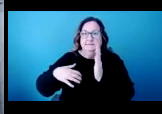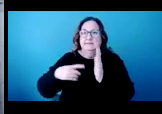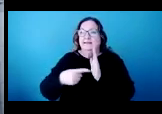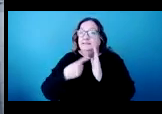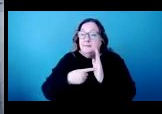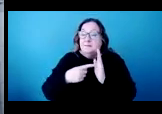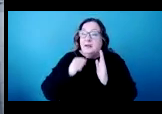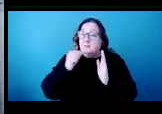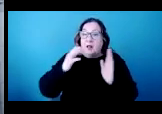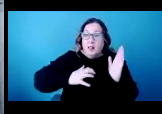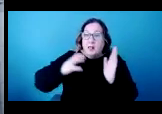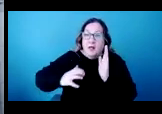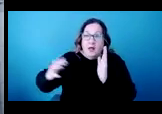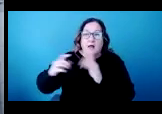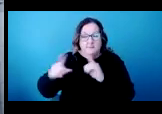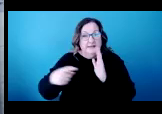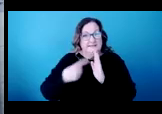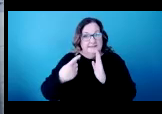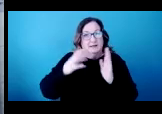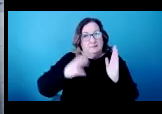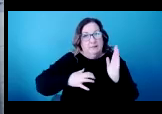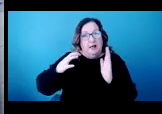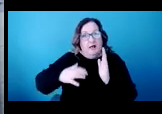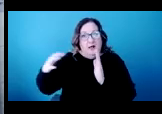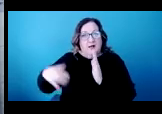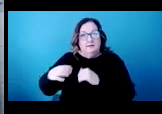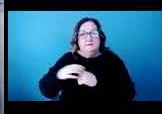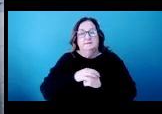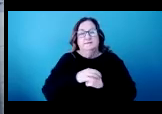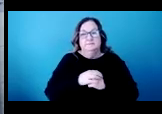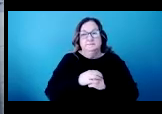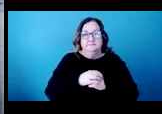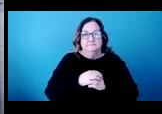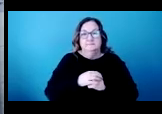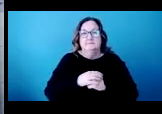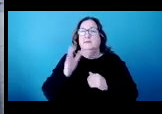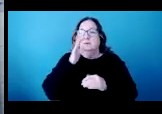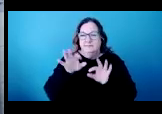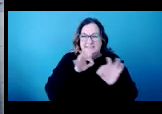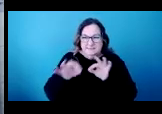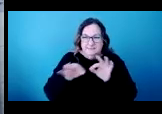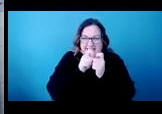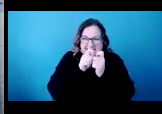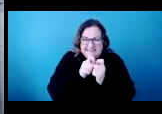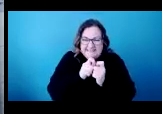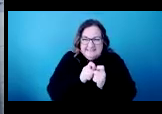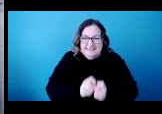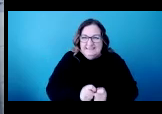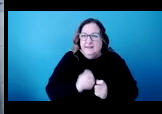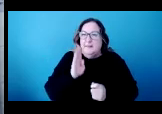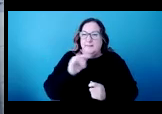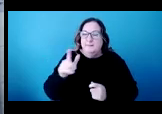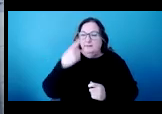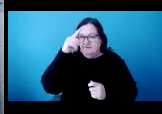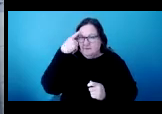short, sometimes it's like pages on pages, but it gets into the details of what that bill is actually doing. They'll